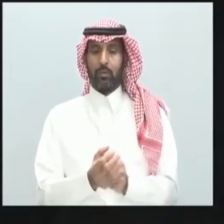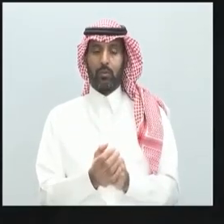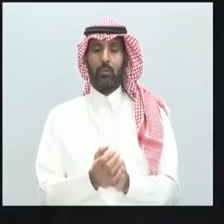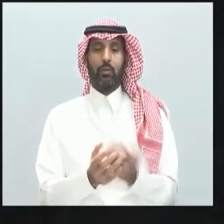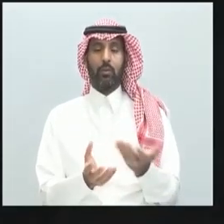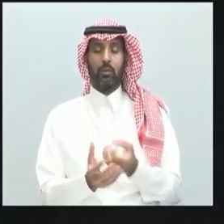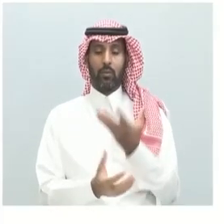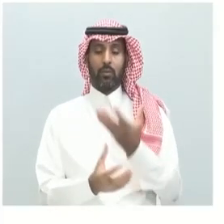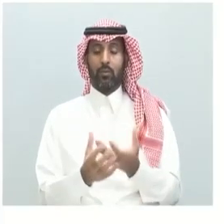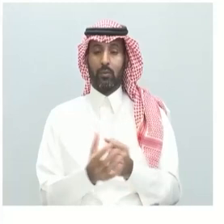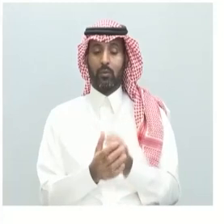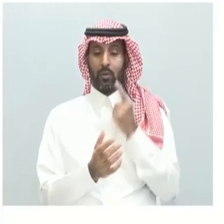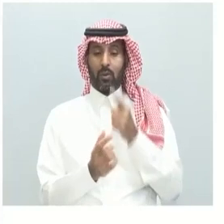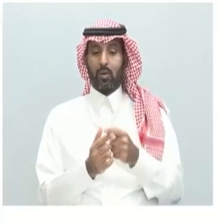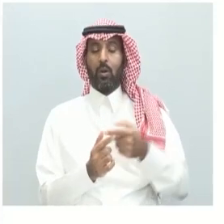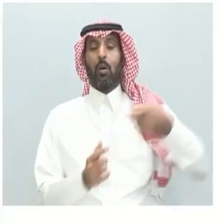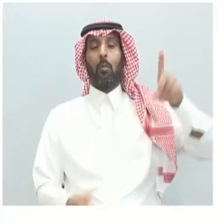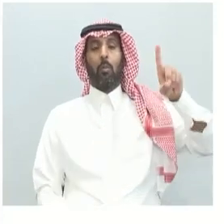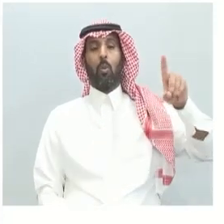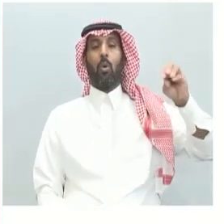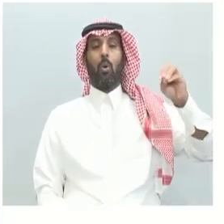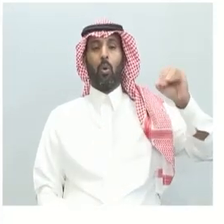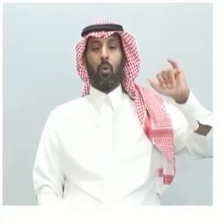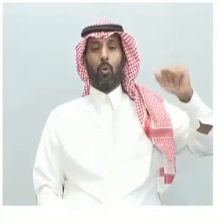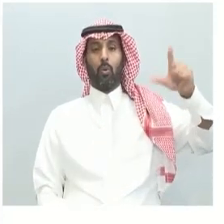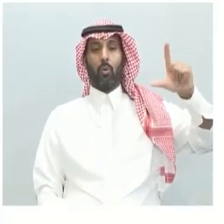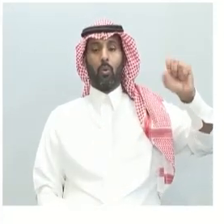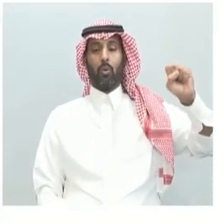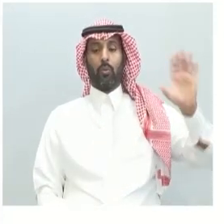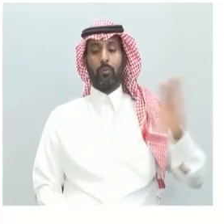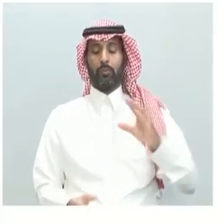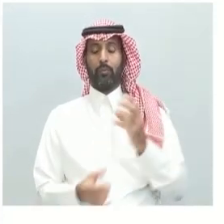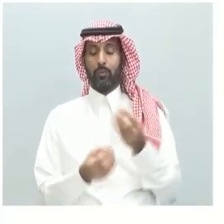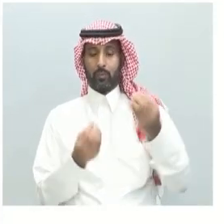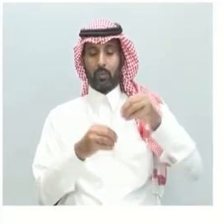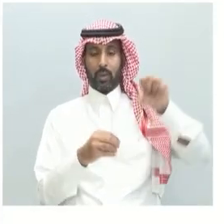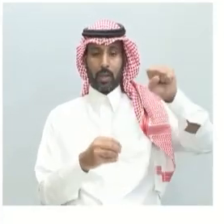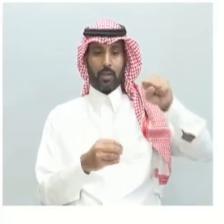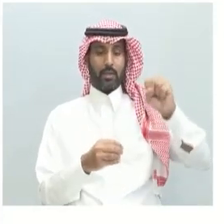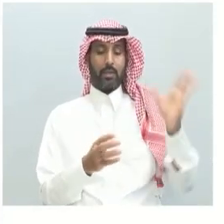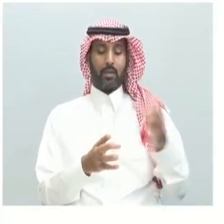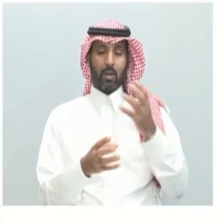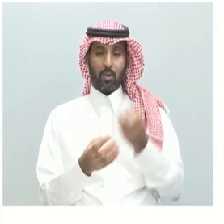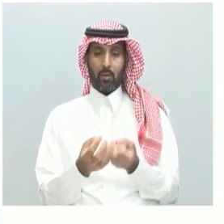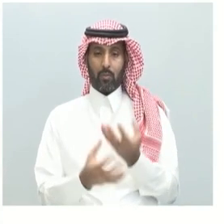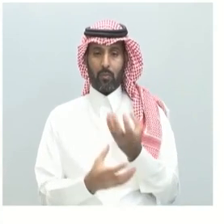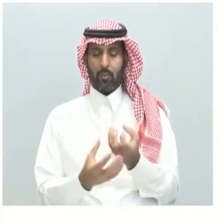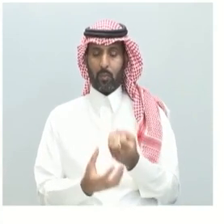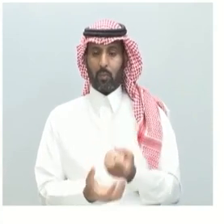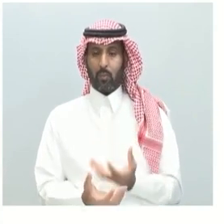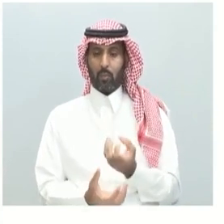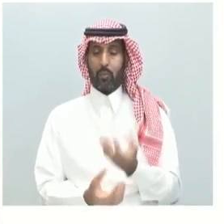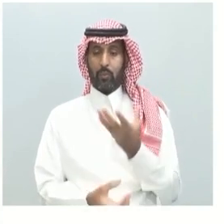that's correct. The answer is boils. Water boils at 100 degrees Celsius, or you can say 212